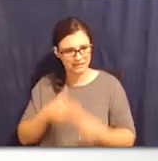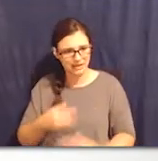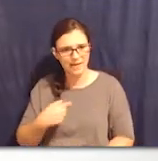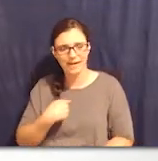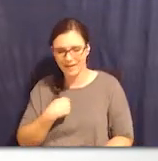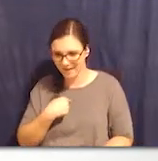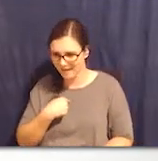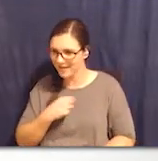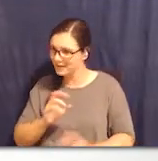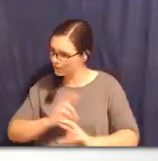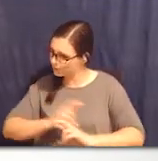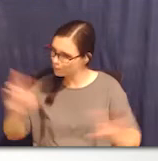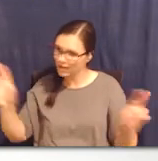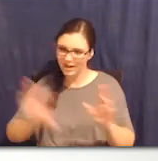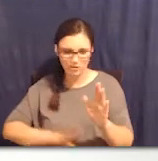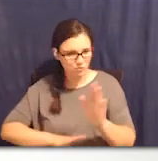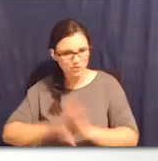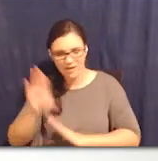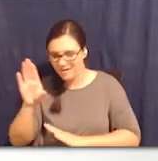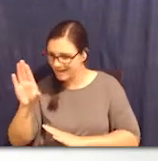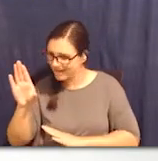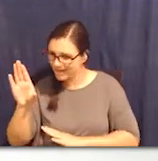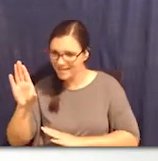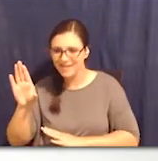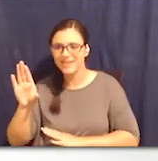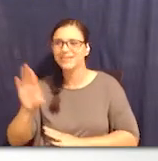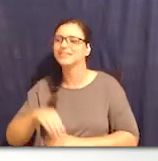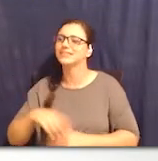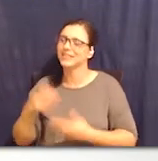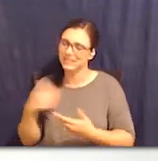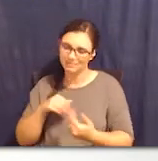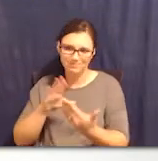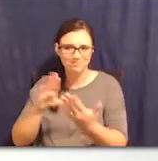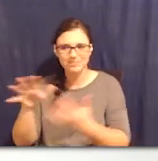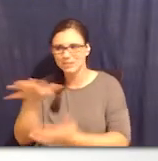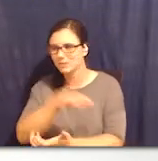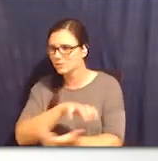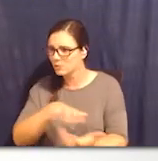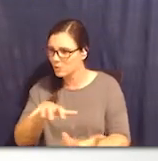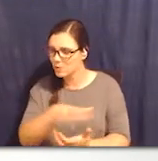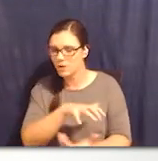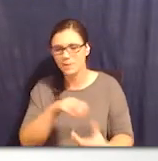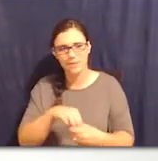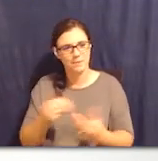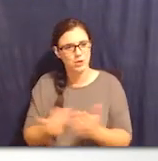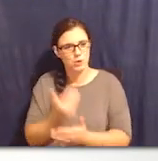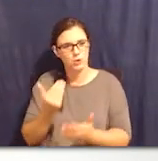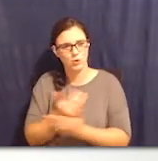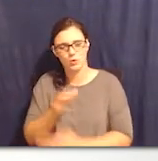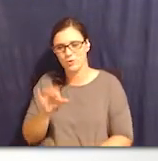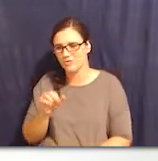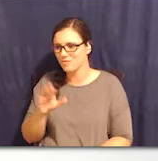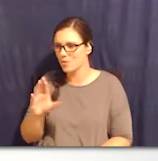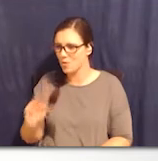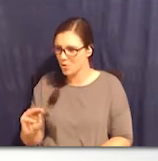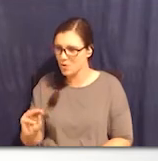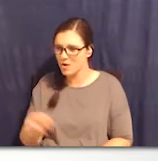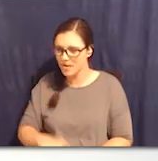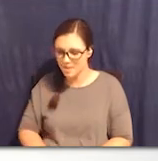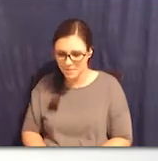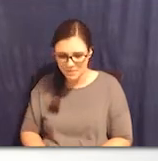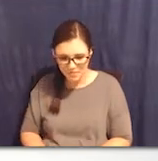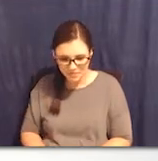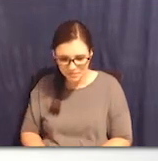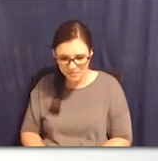trust. I am my best guide. I'm ready to ride and conquer the storm in my